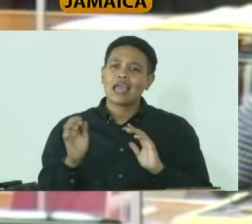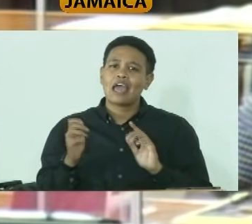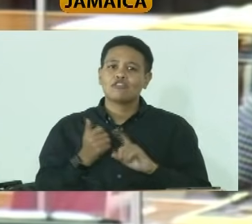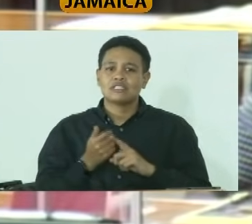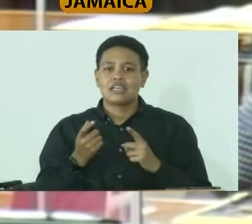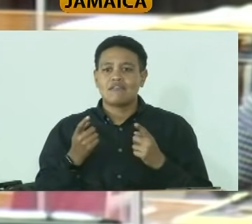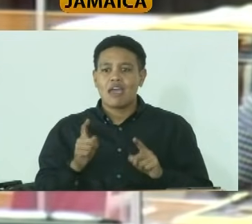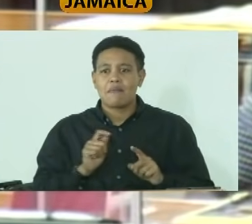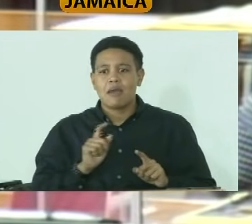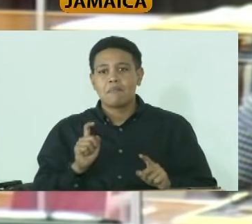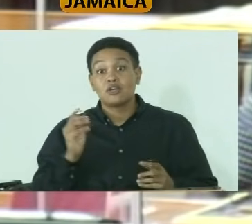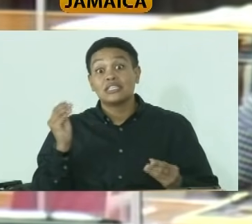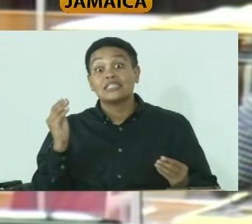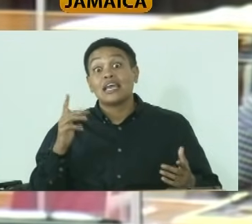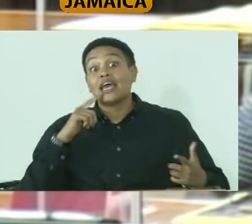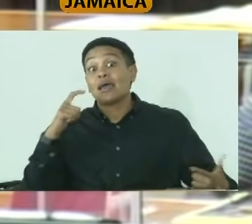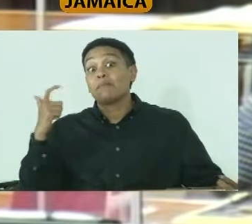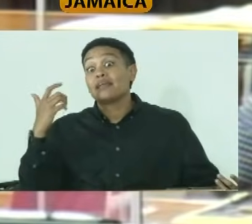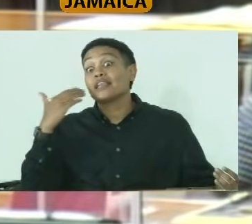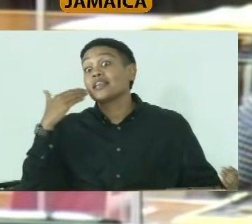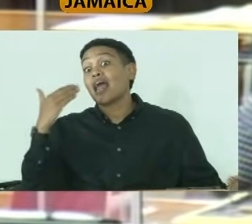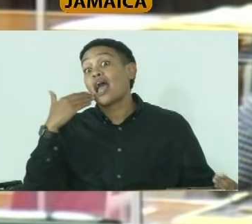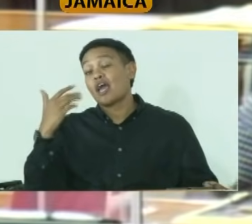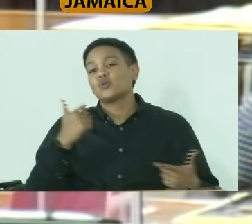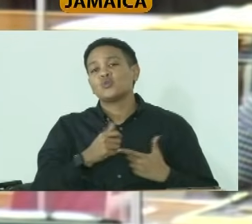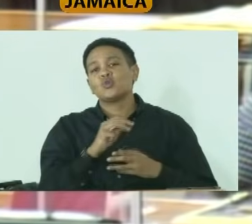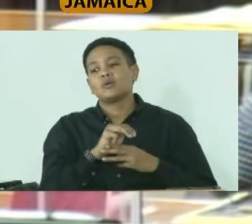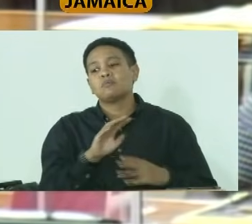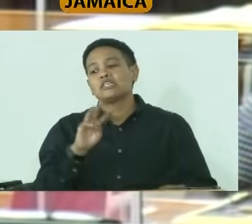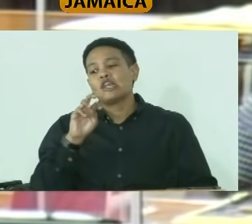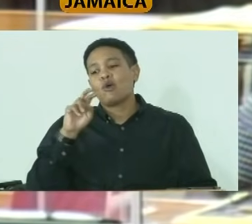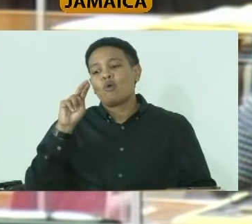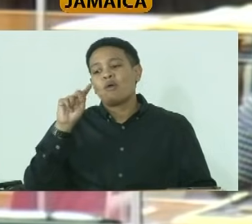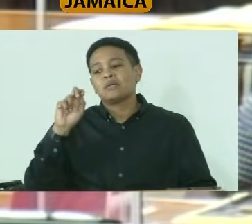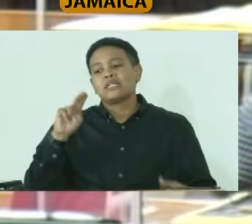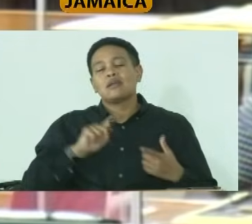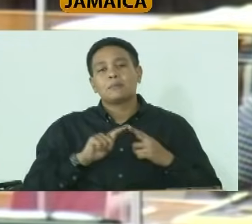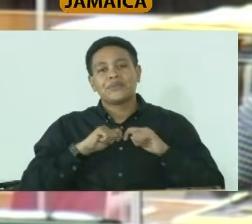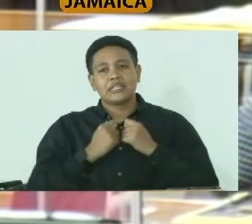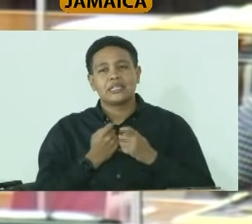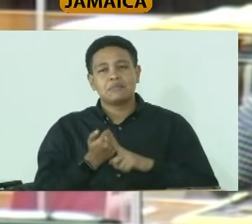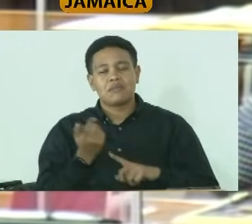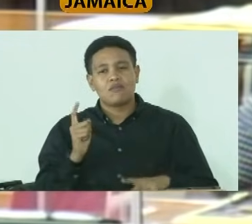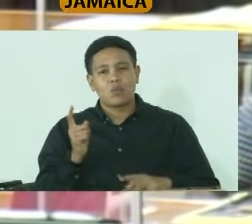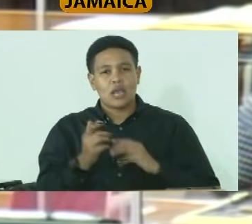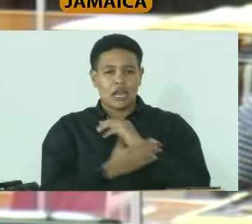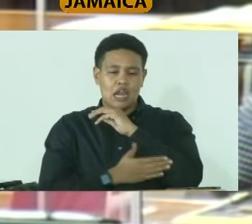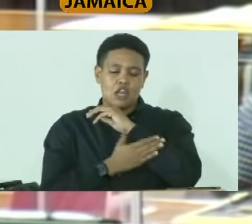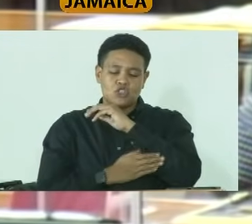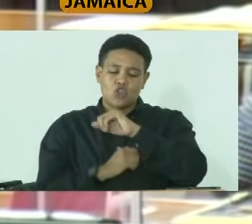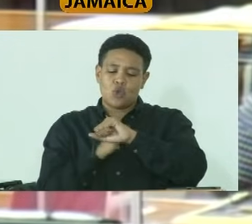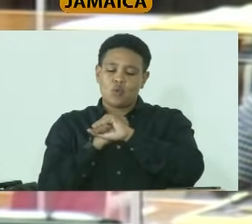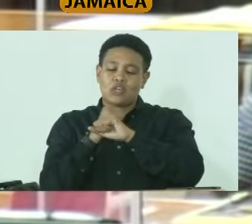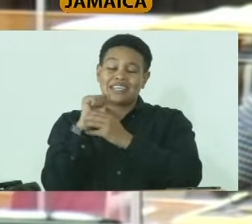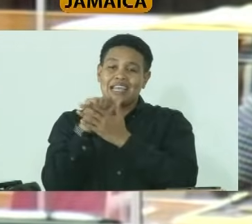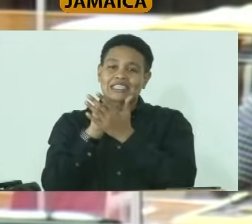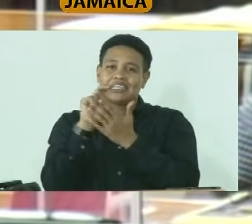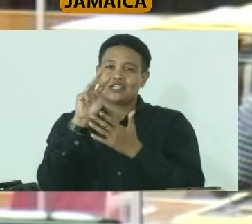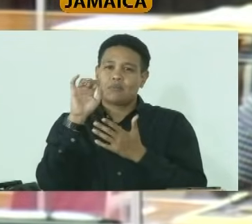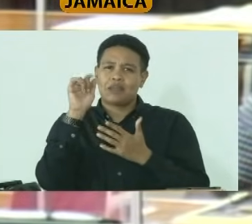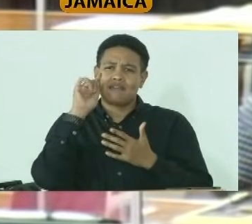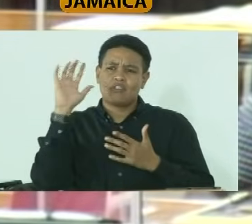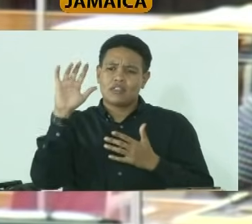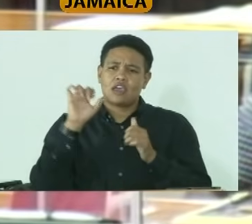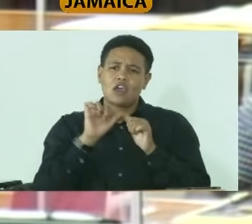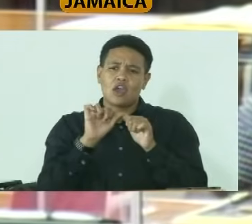And I must say a very big thank you to Minister Warmington and the team at the National Works Agency for their